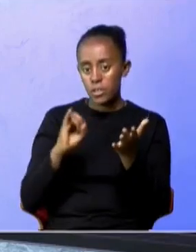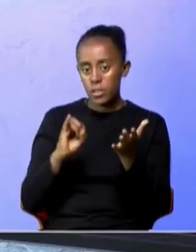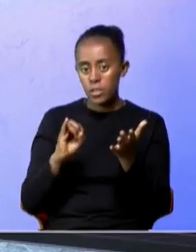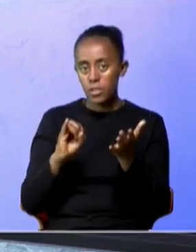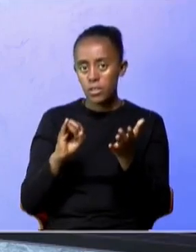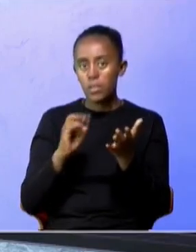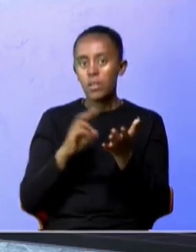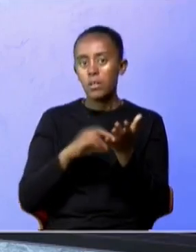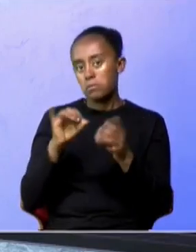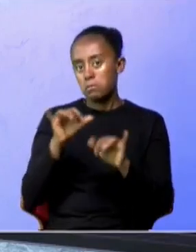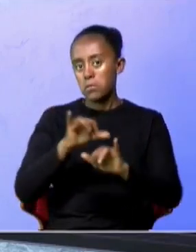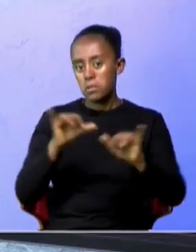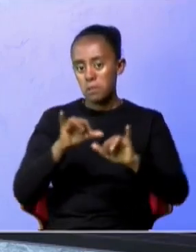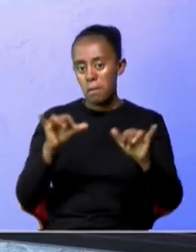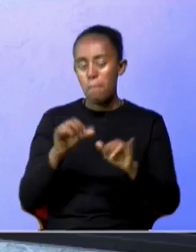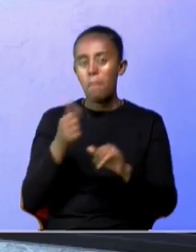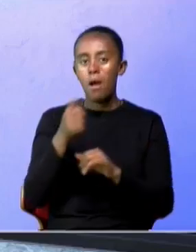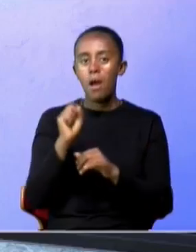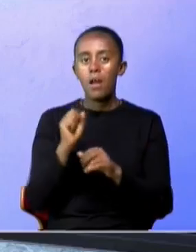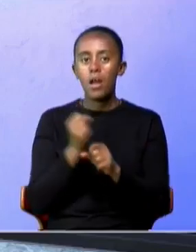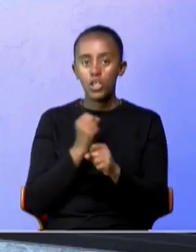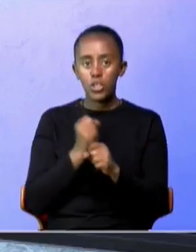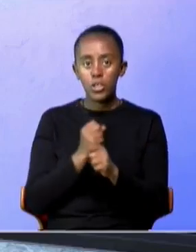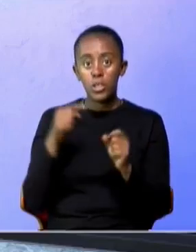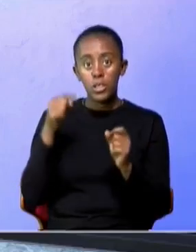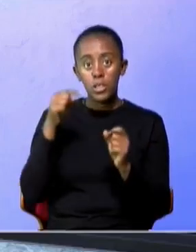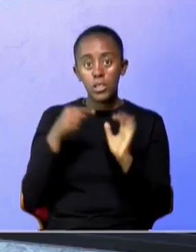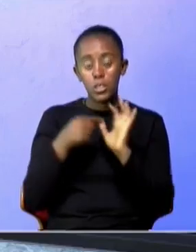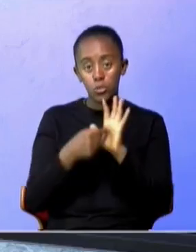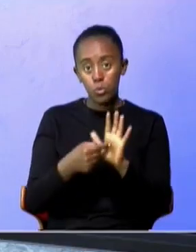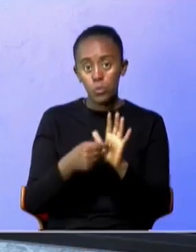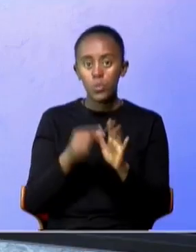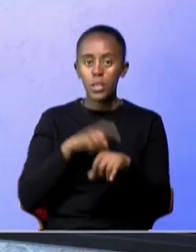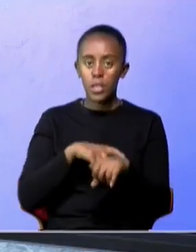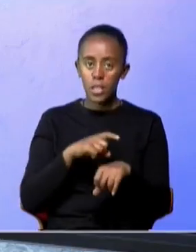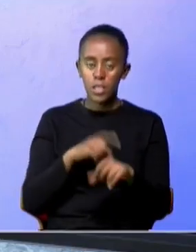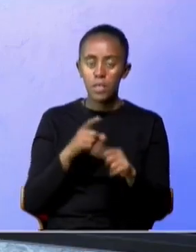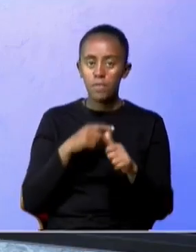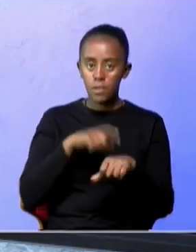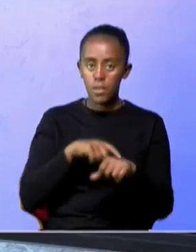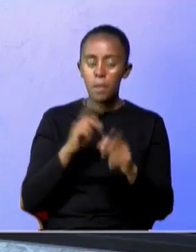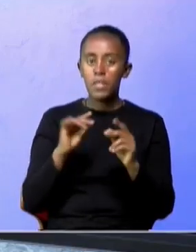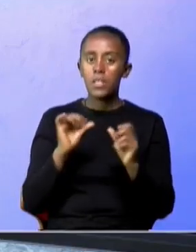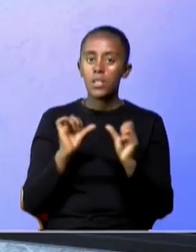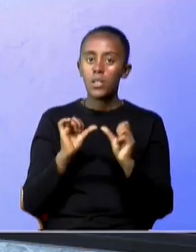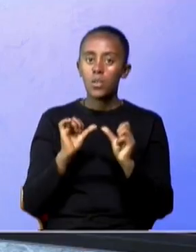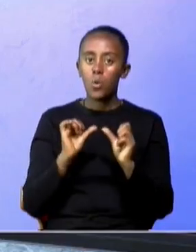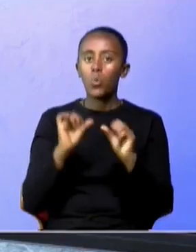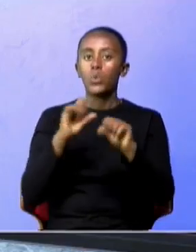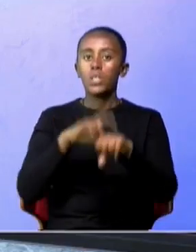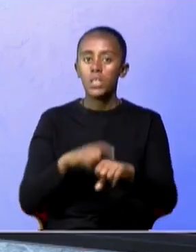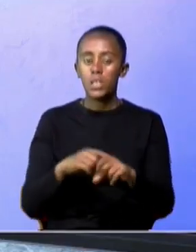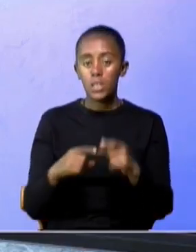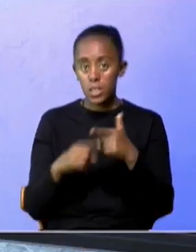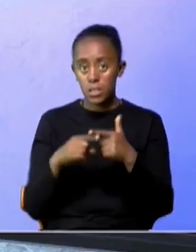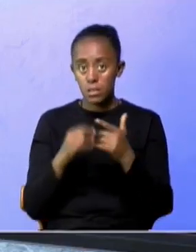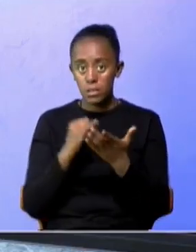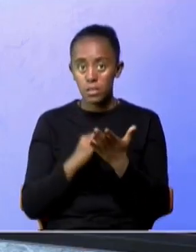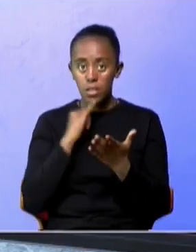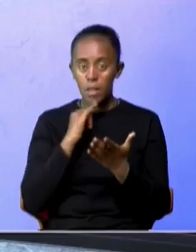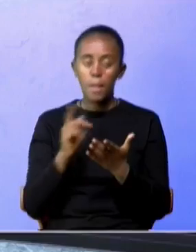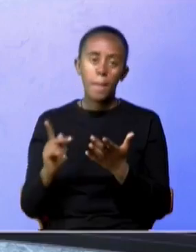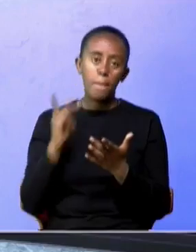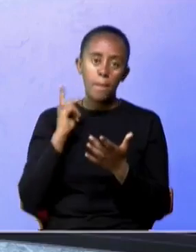reading, reading. The same, an action. But it shows tense. In the first one, it is the present continuous. In the second one, it is the